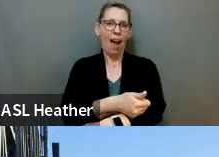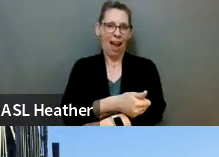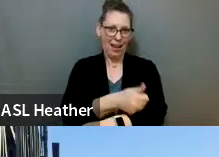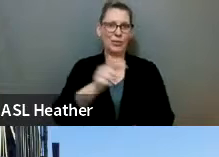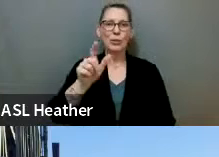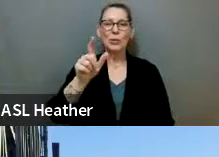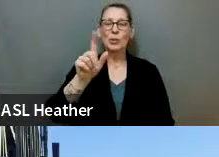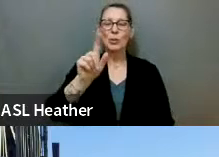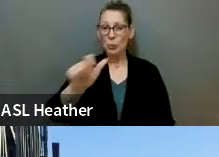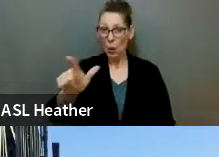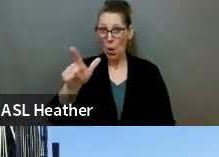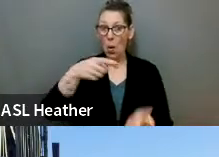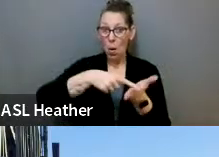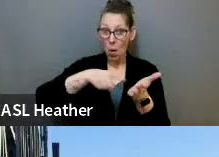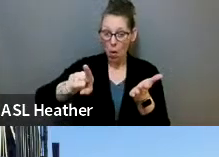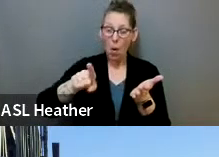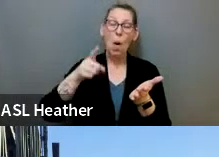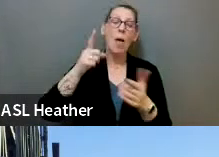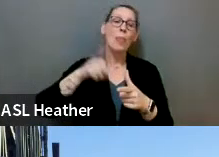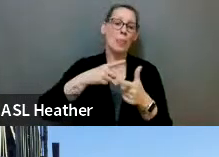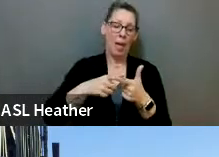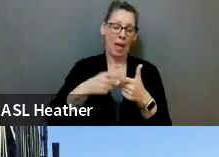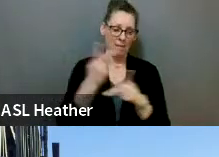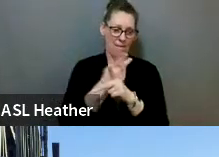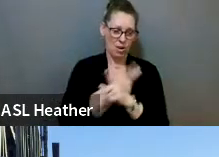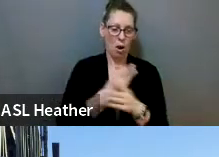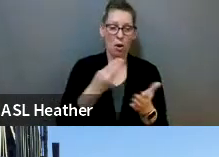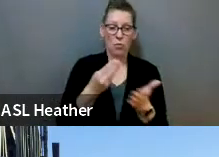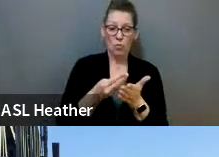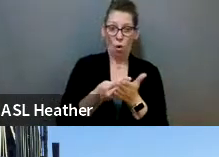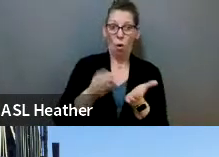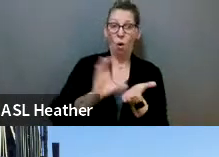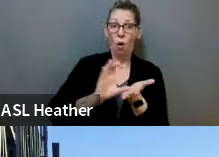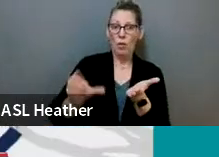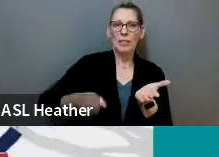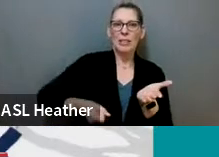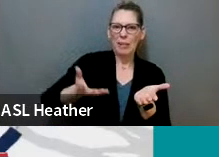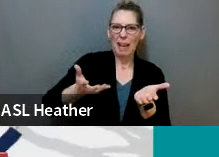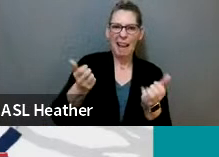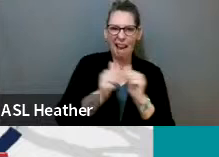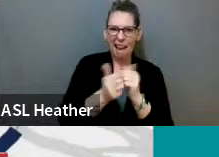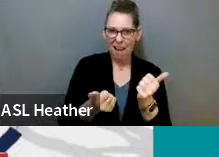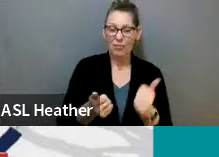they identify how toll revenue can be spent. Next slide.